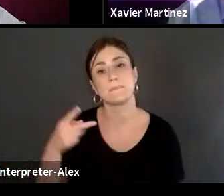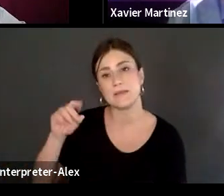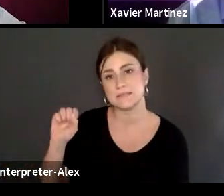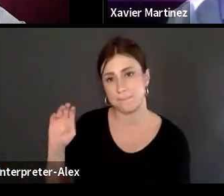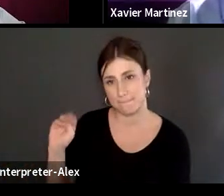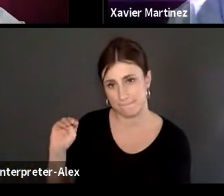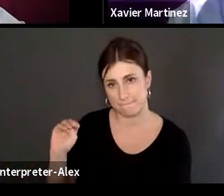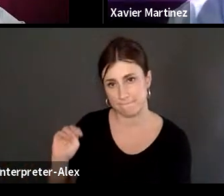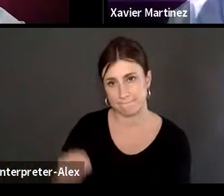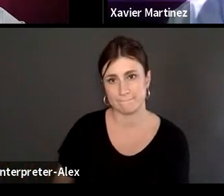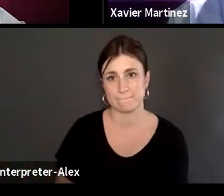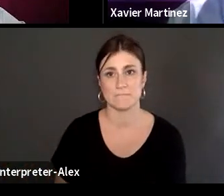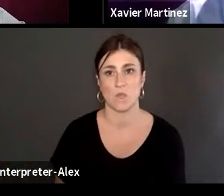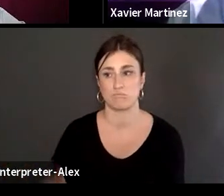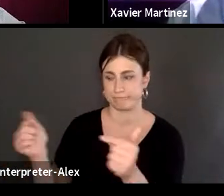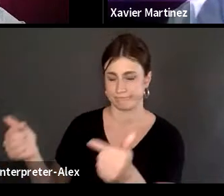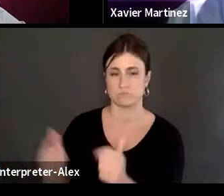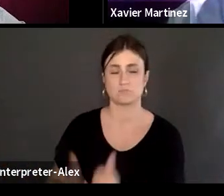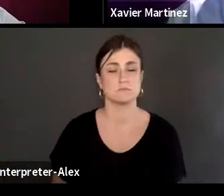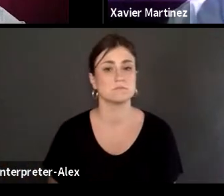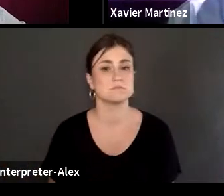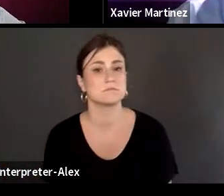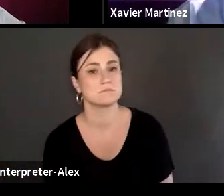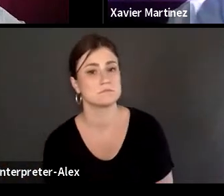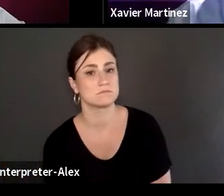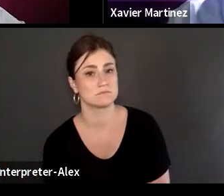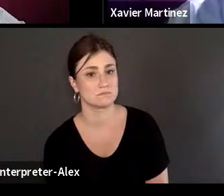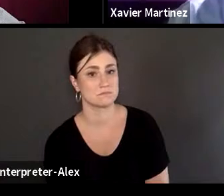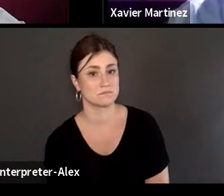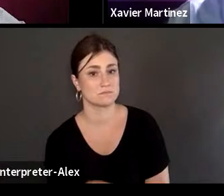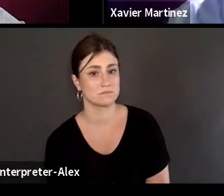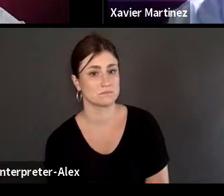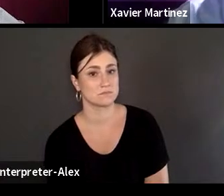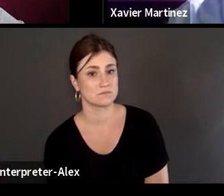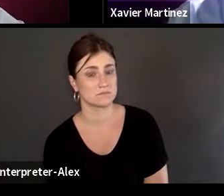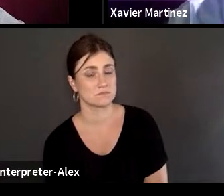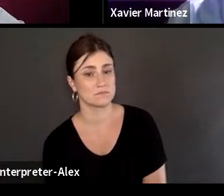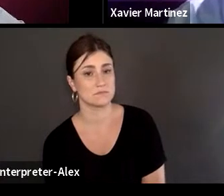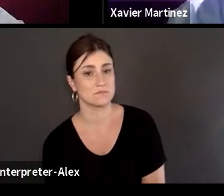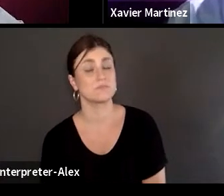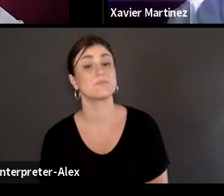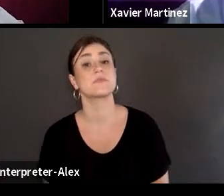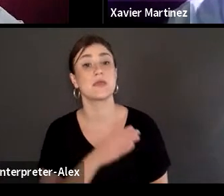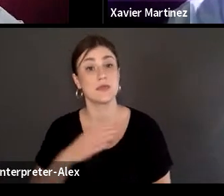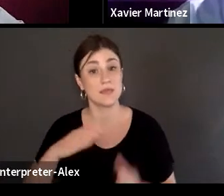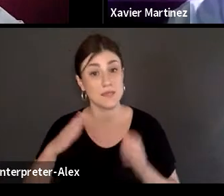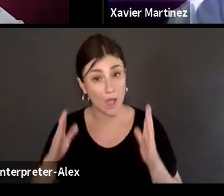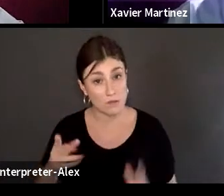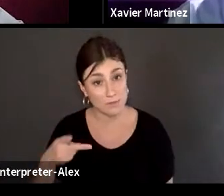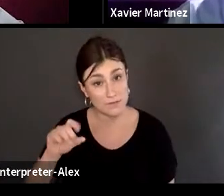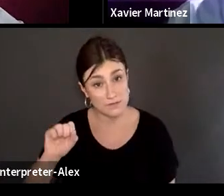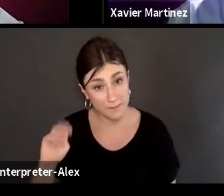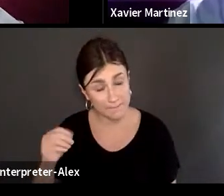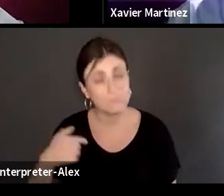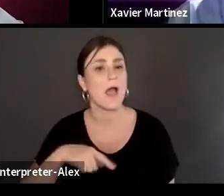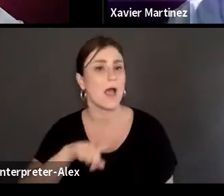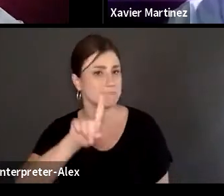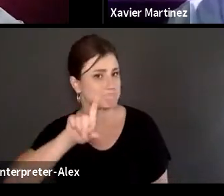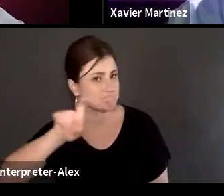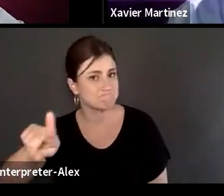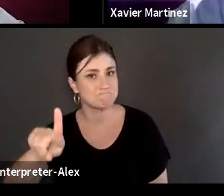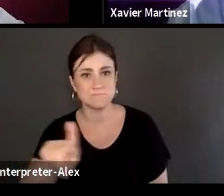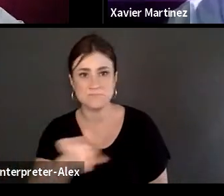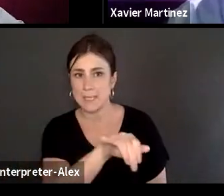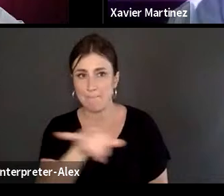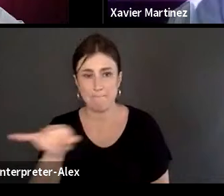Excuse me, go ahead. I'll yield to you, Commissioner. Thank you, Councillor Martinez. I asked the same question during the